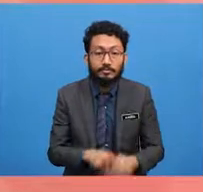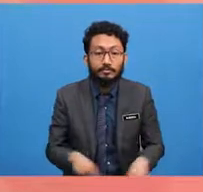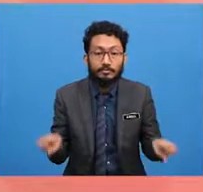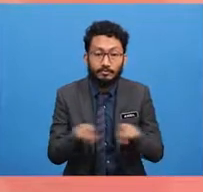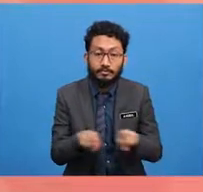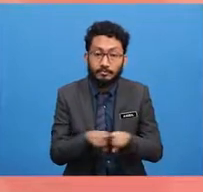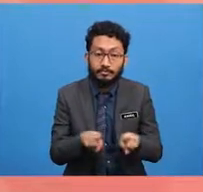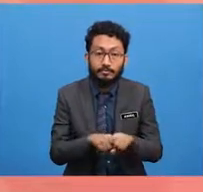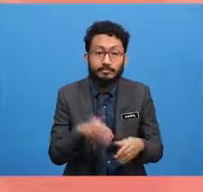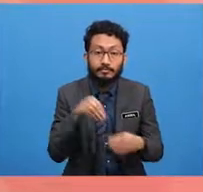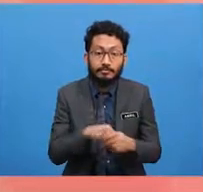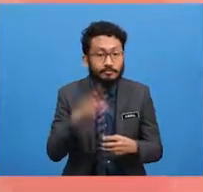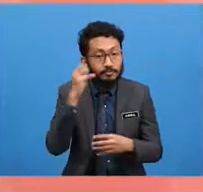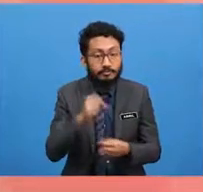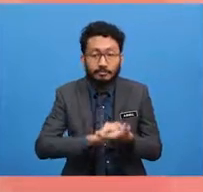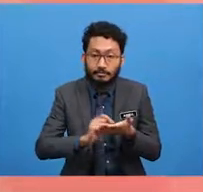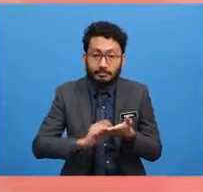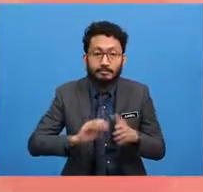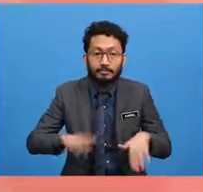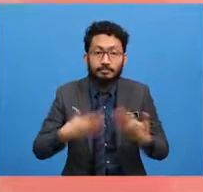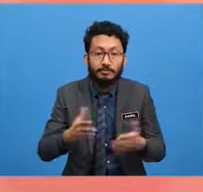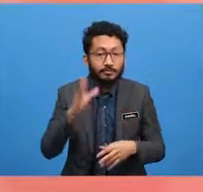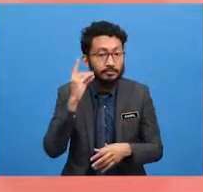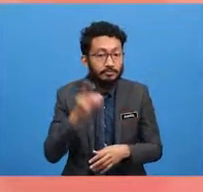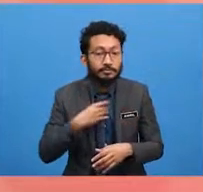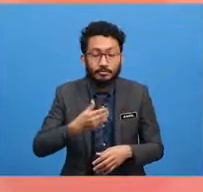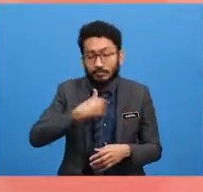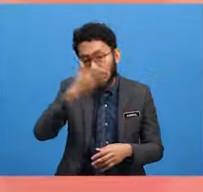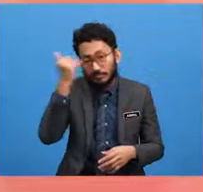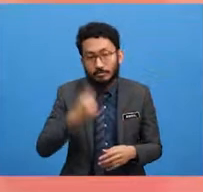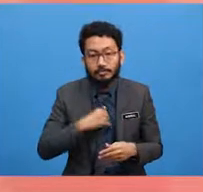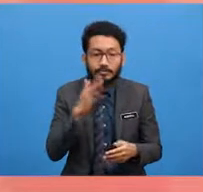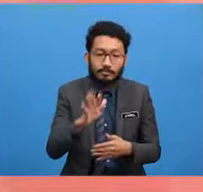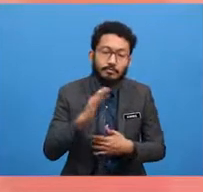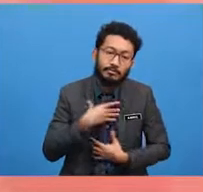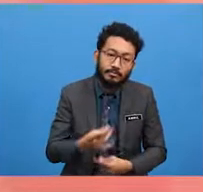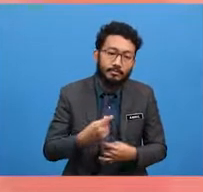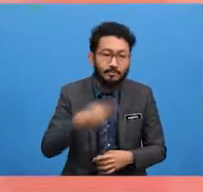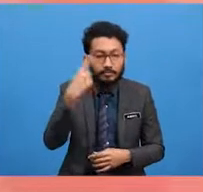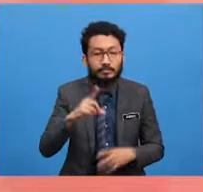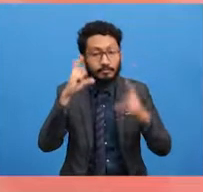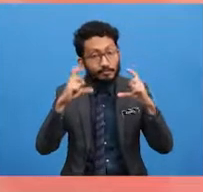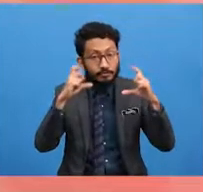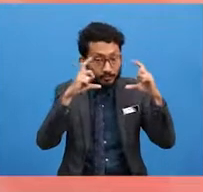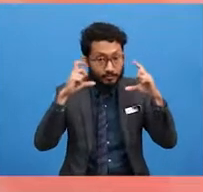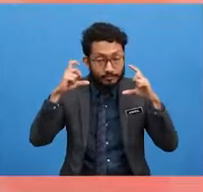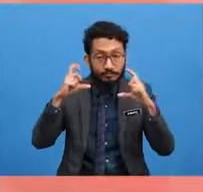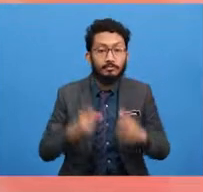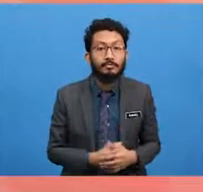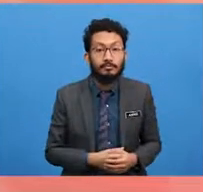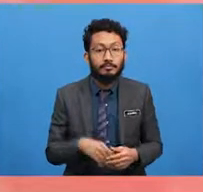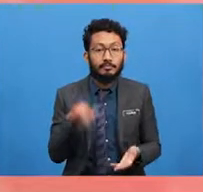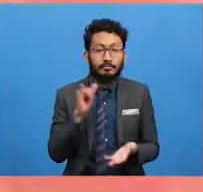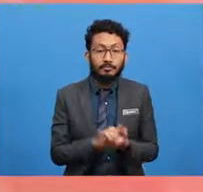note. How could I forget your passion for photography? There is an archaeological